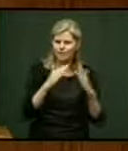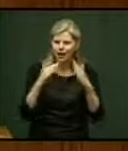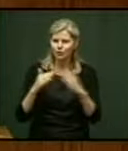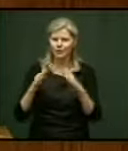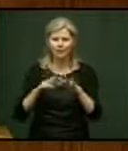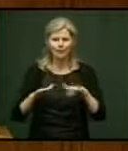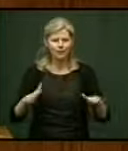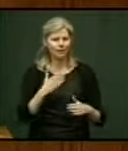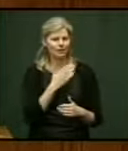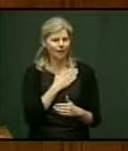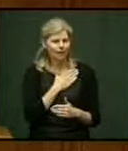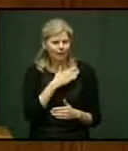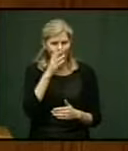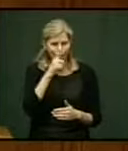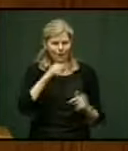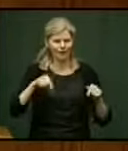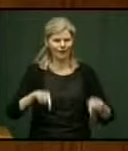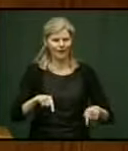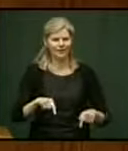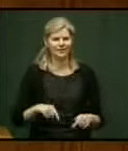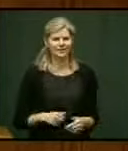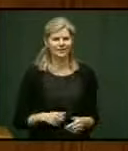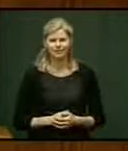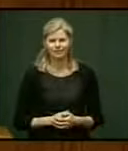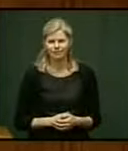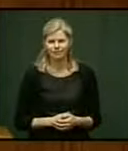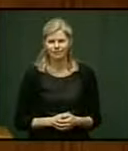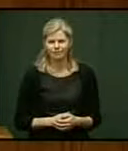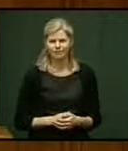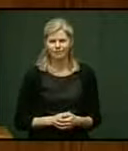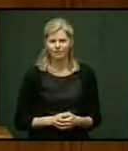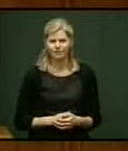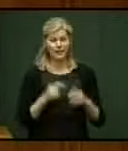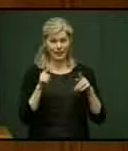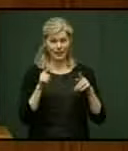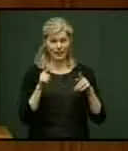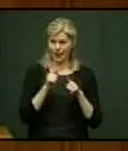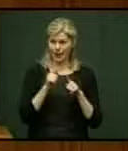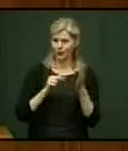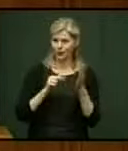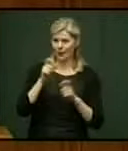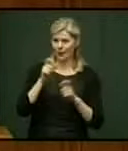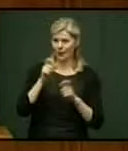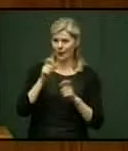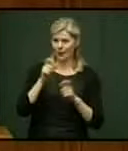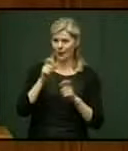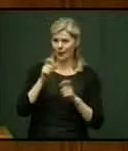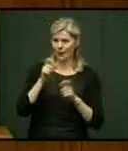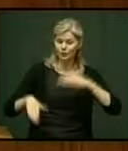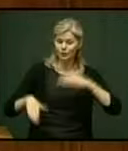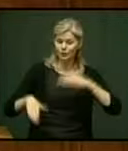I love the people. Like many New Zealanders, I grew up swimming in the Pacific Ocean, though it was on the far